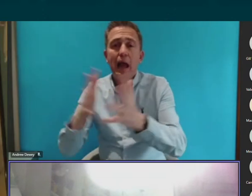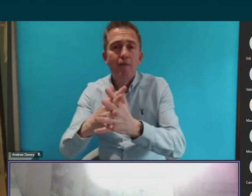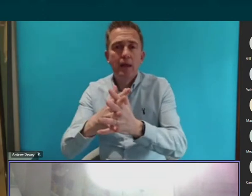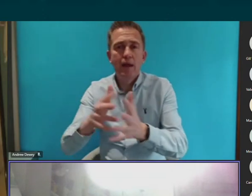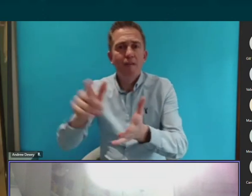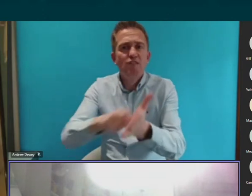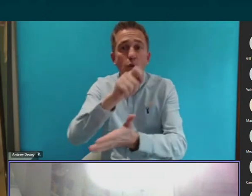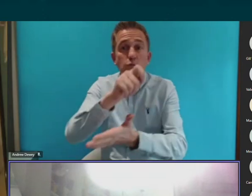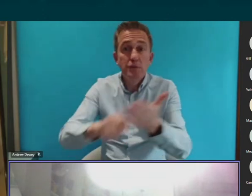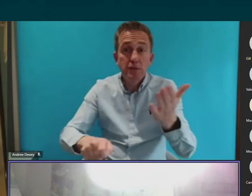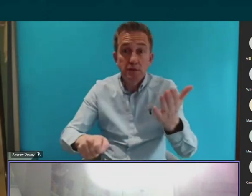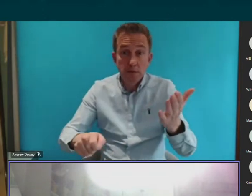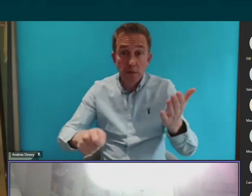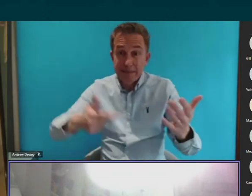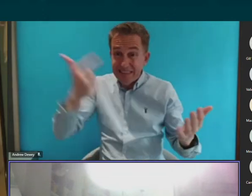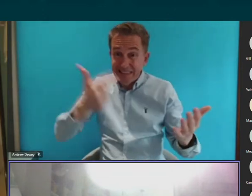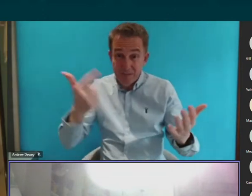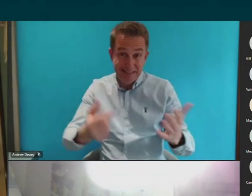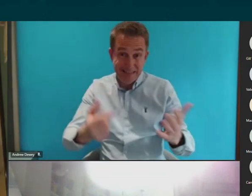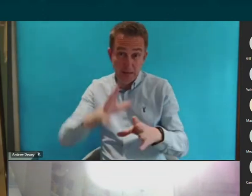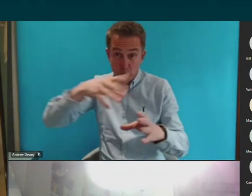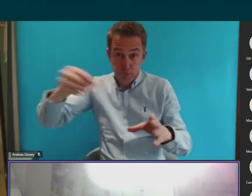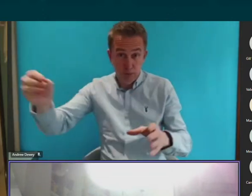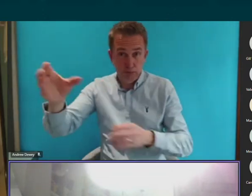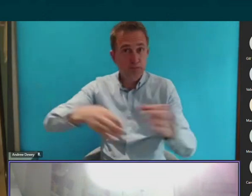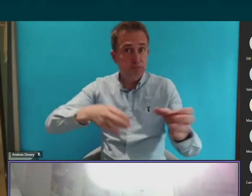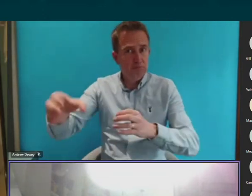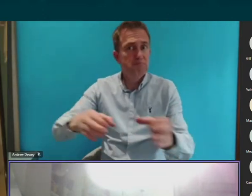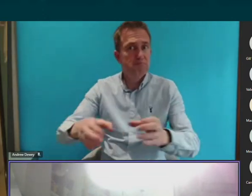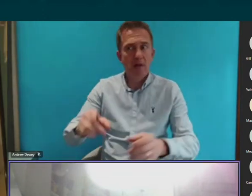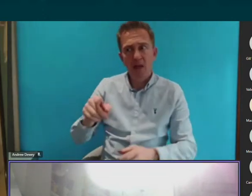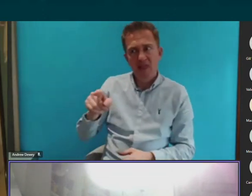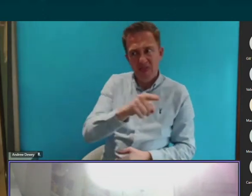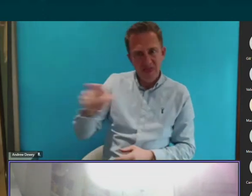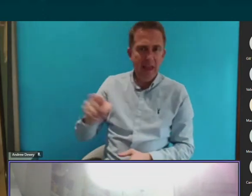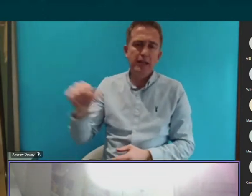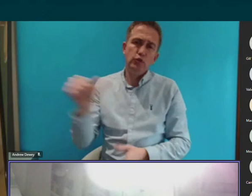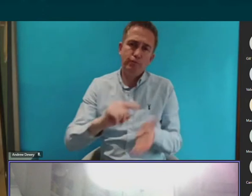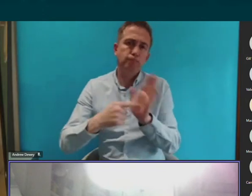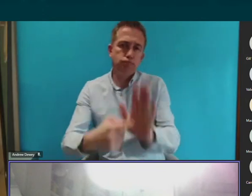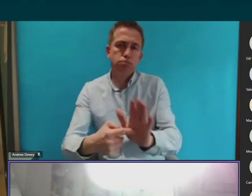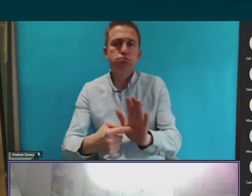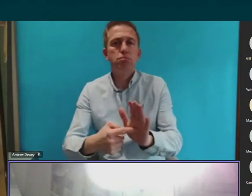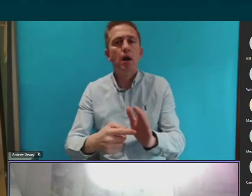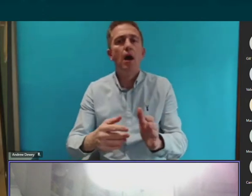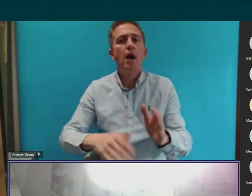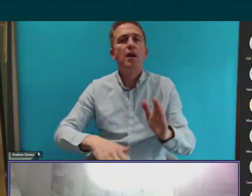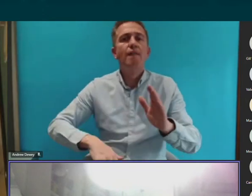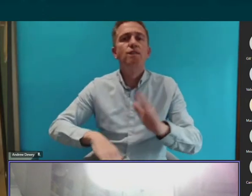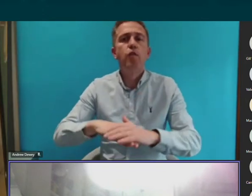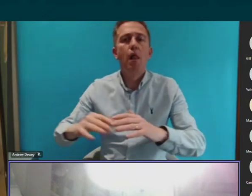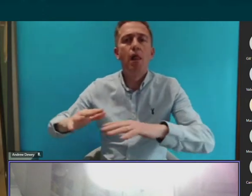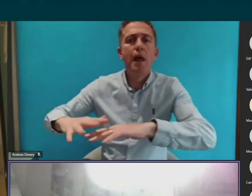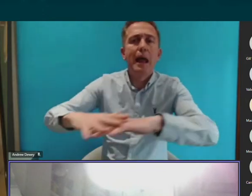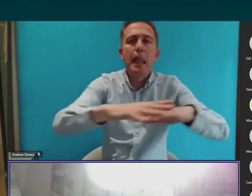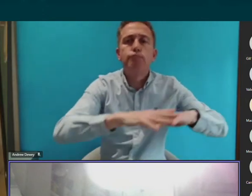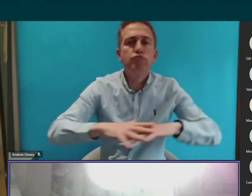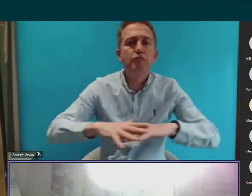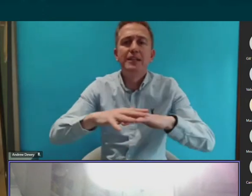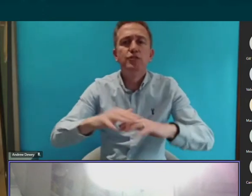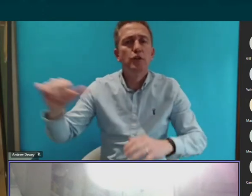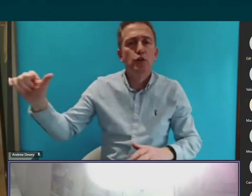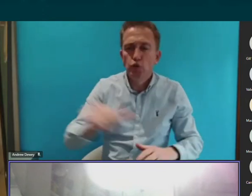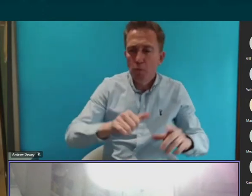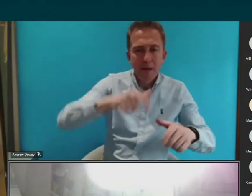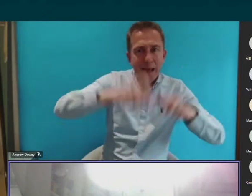Conservatives in, and their voice should matter. And for me, the true meaning of collaboration is a joint effort of multi-individuals